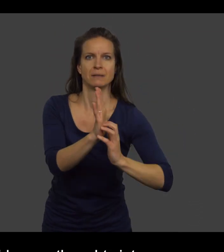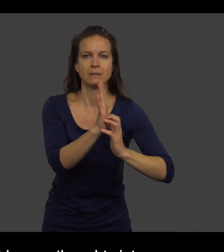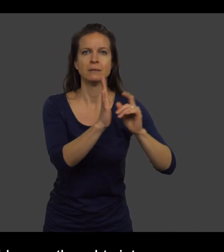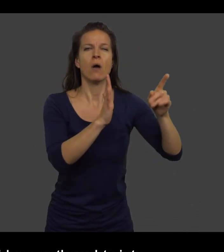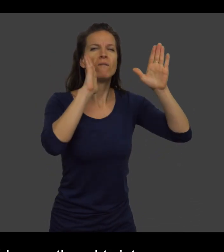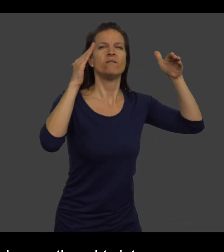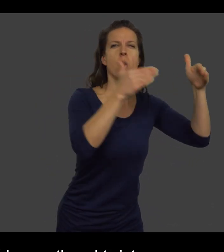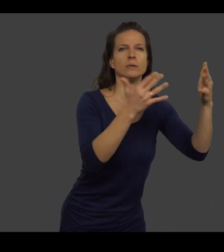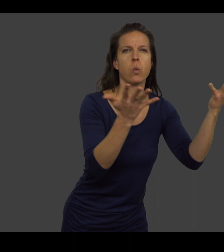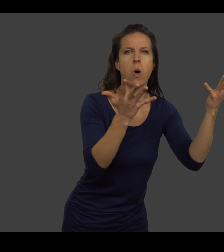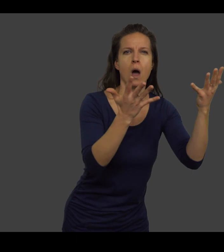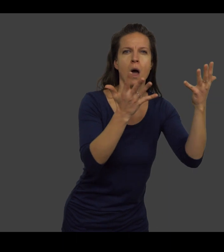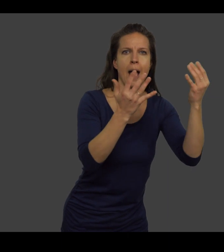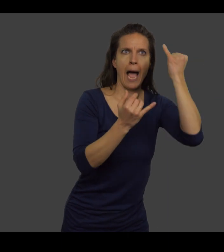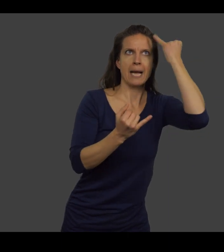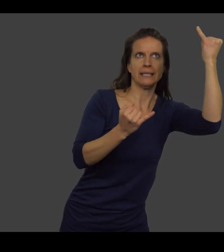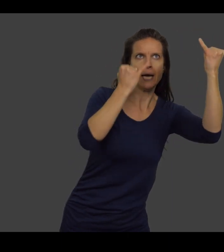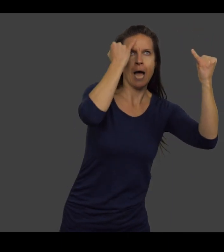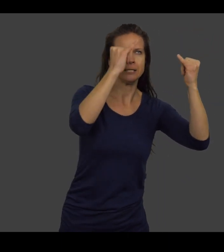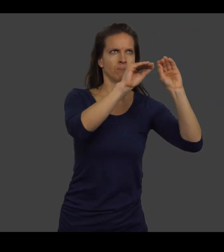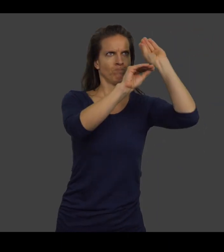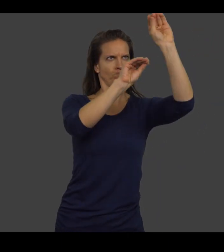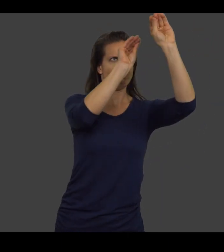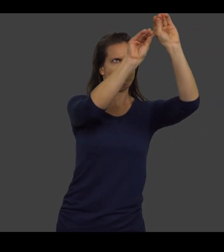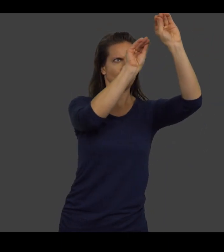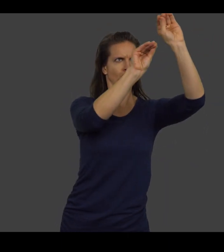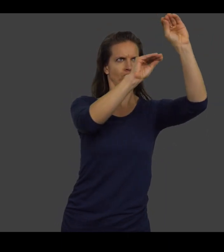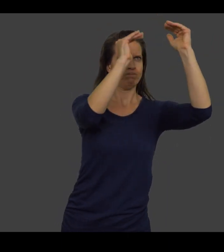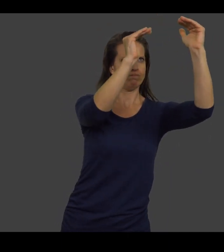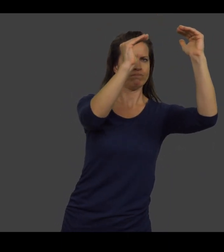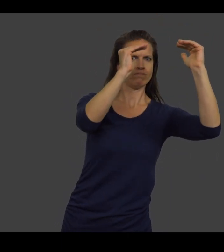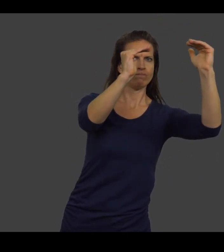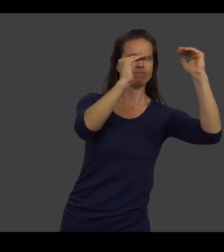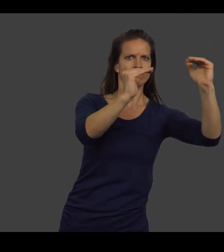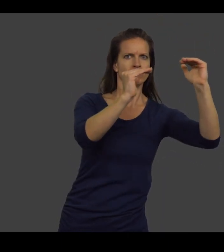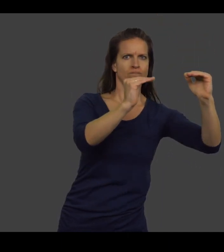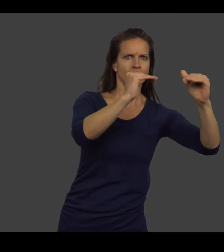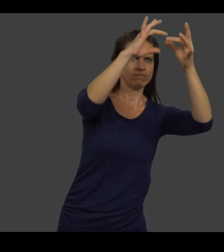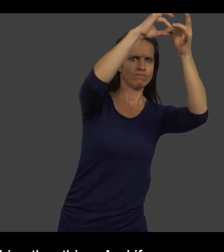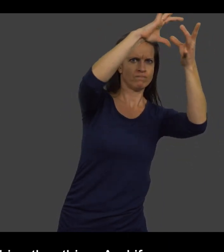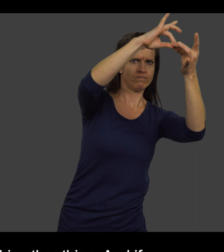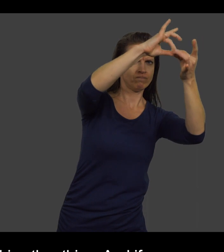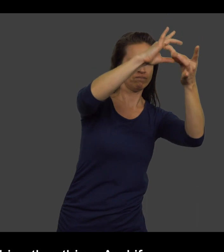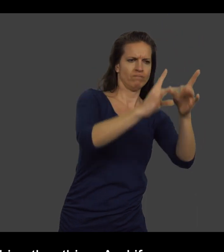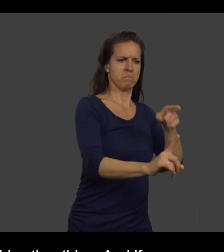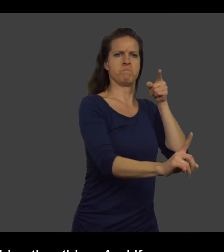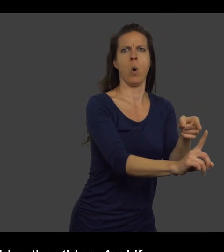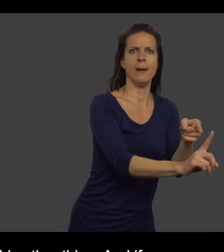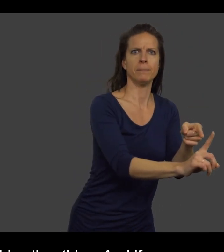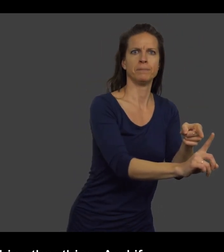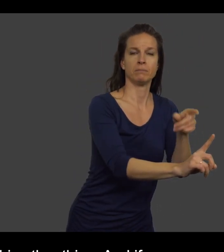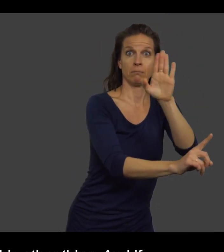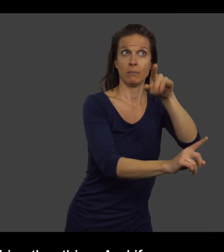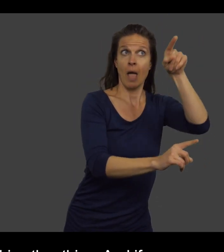or thoughts into one linear argument that requires a logical response. Like, hey, have you thought about this thing? You should also consider how